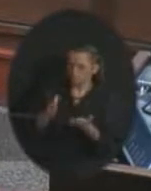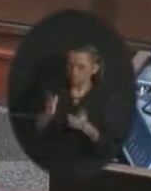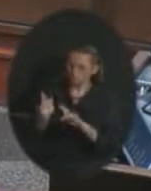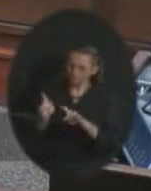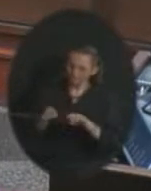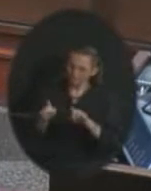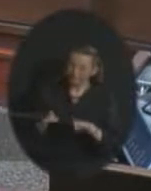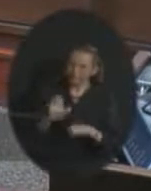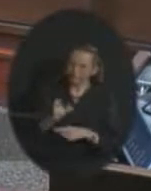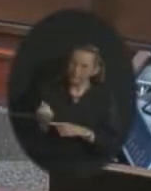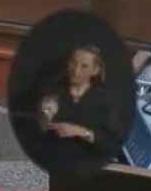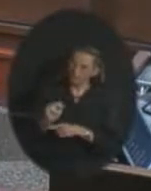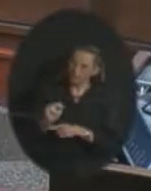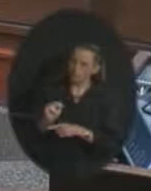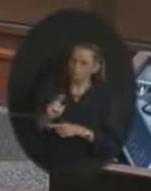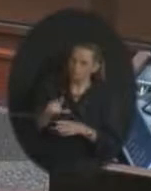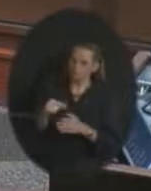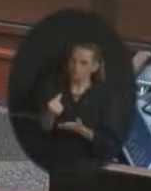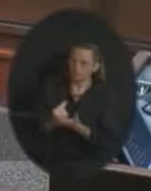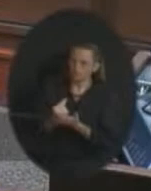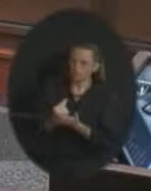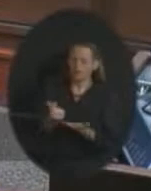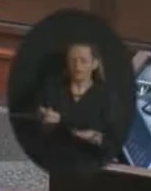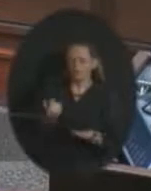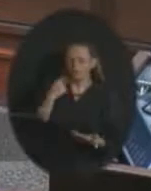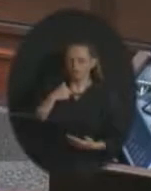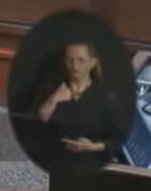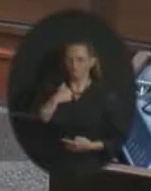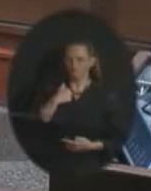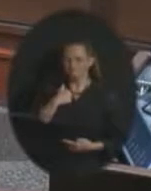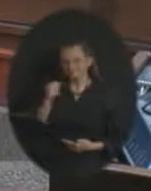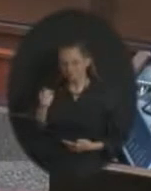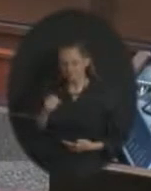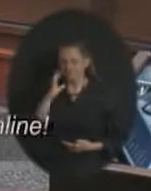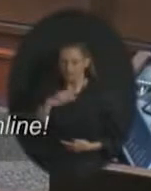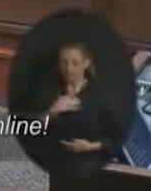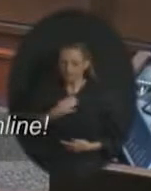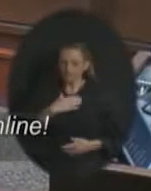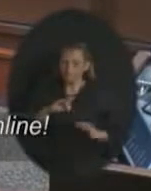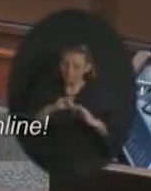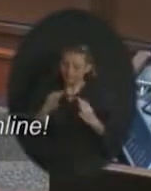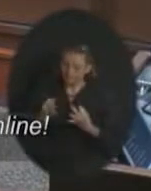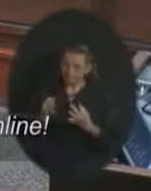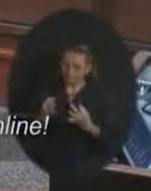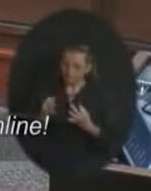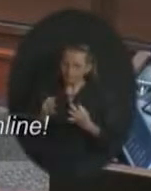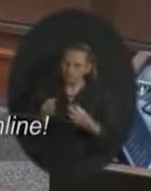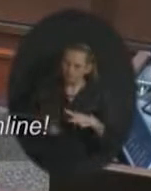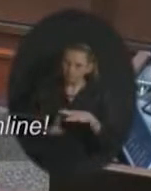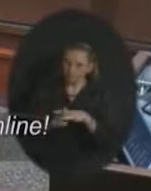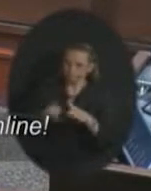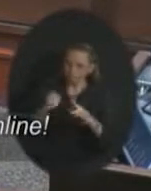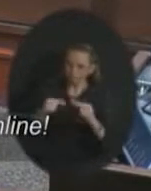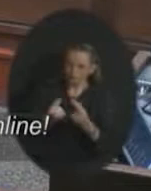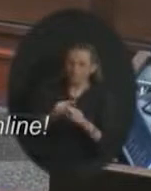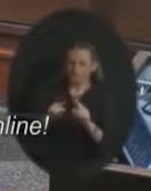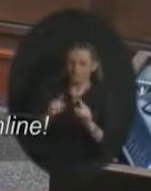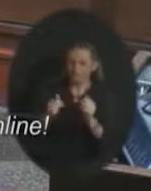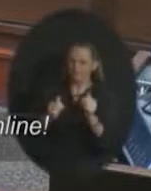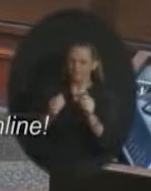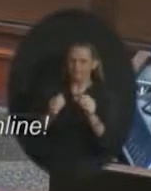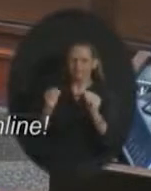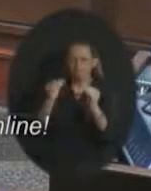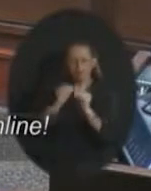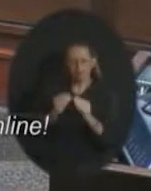as much as I would like my family to attend when my kids graduate, I think it's more important the child attends when they graduate. And